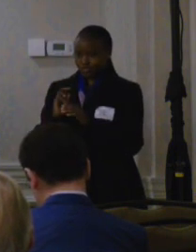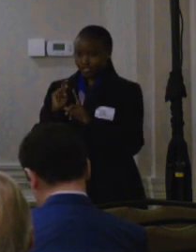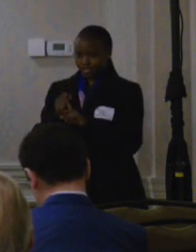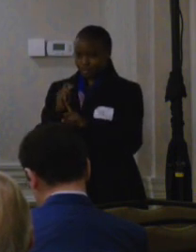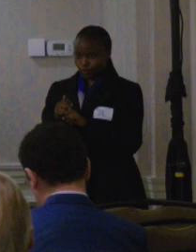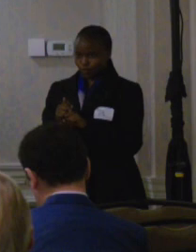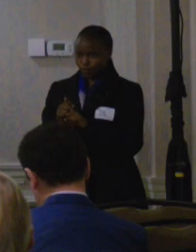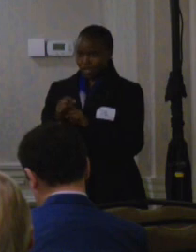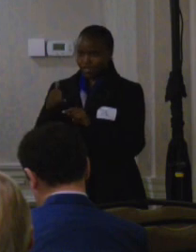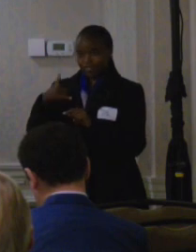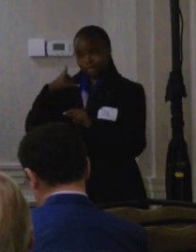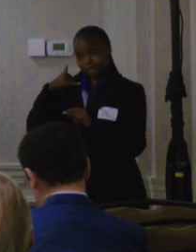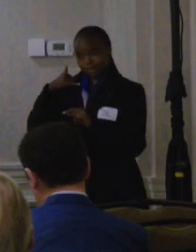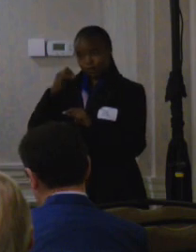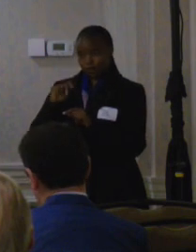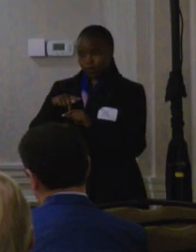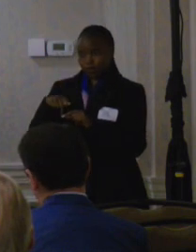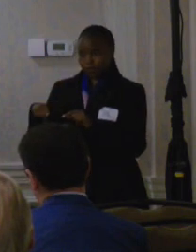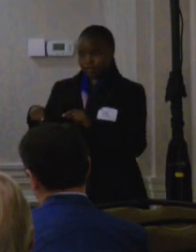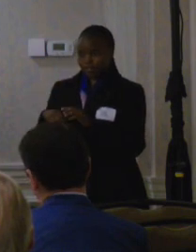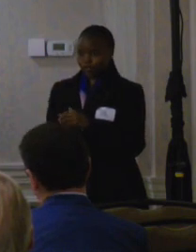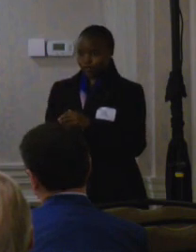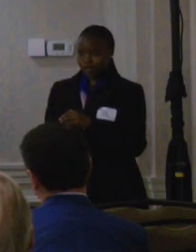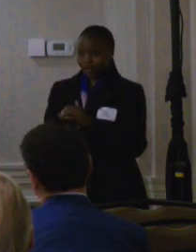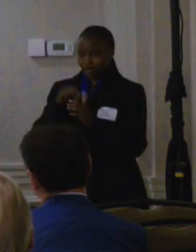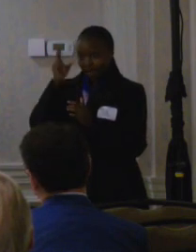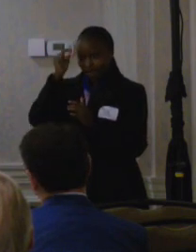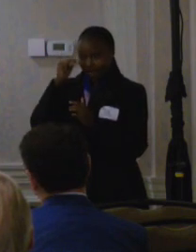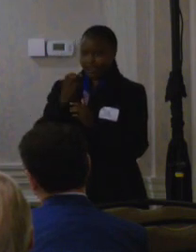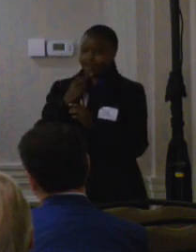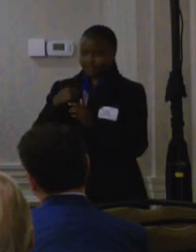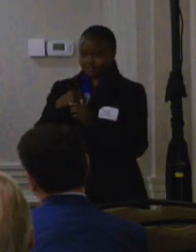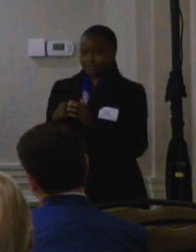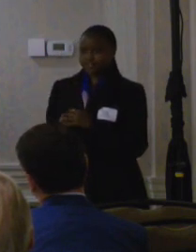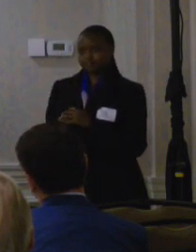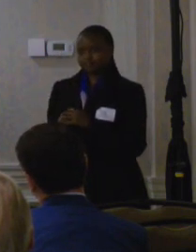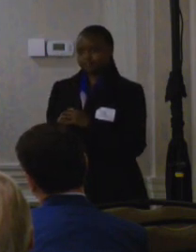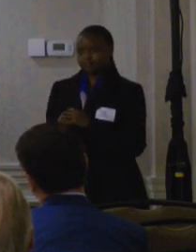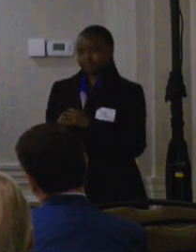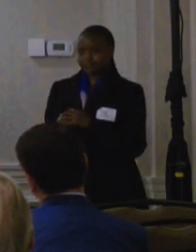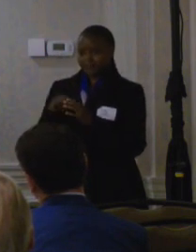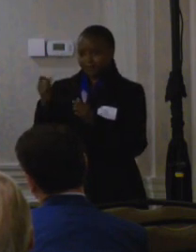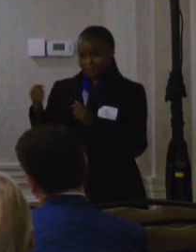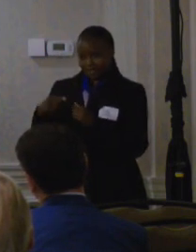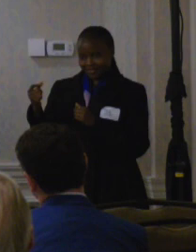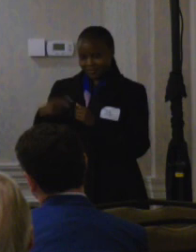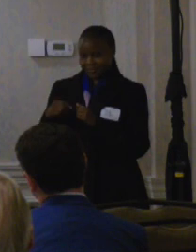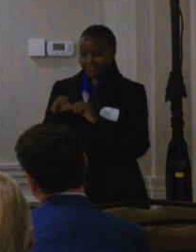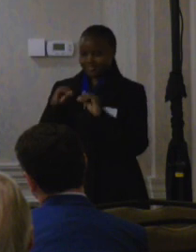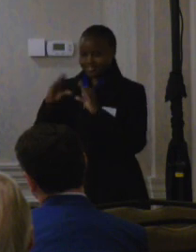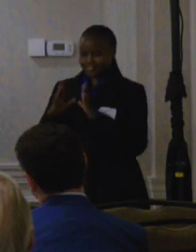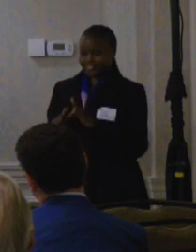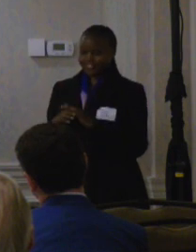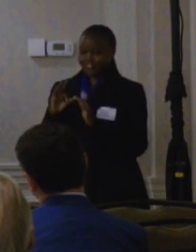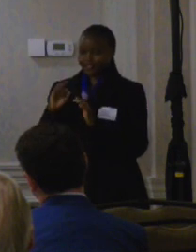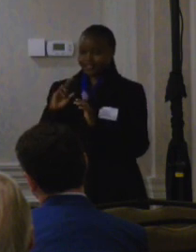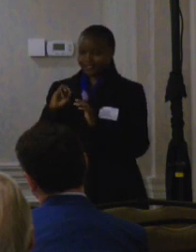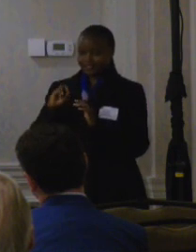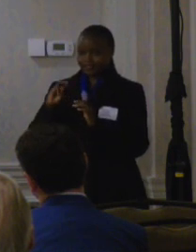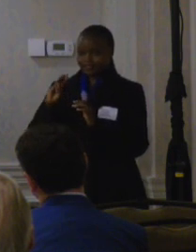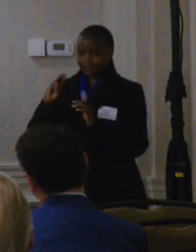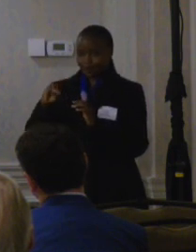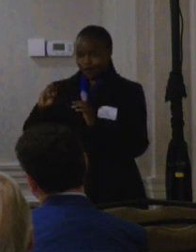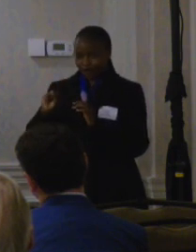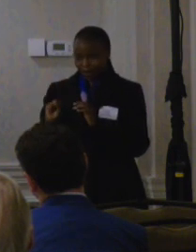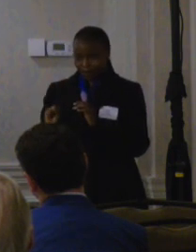smartphone application, following with the coach training. They have monthly teacher forums in which